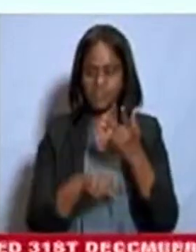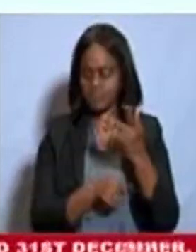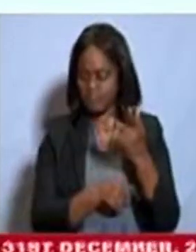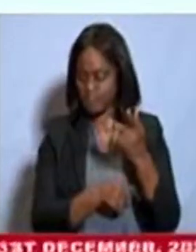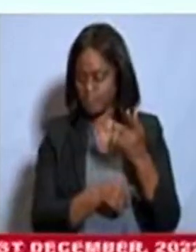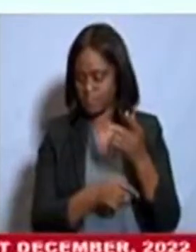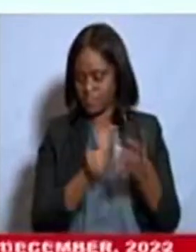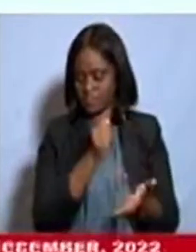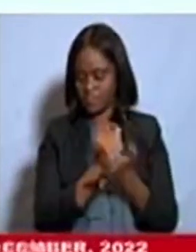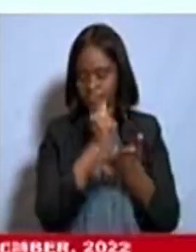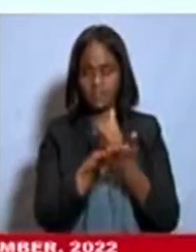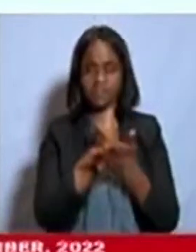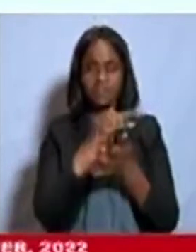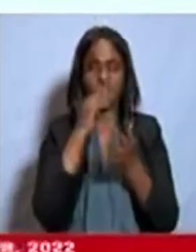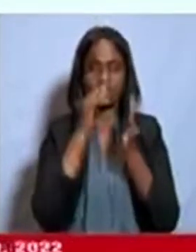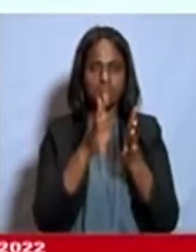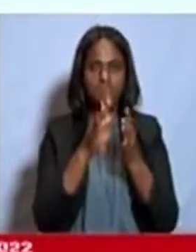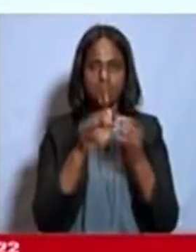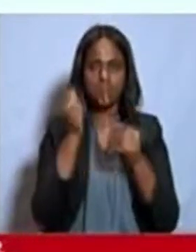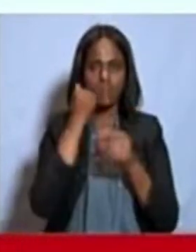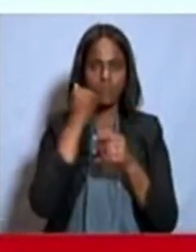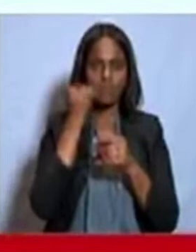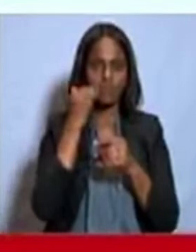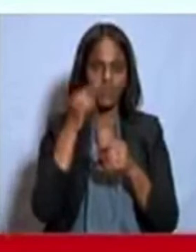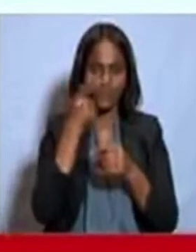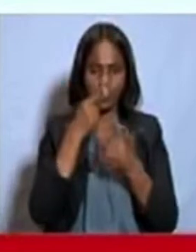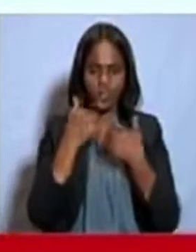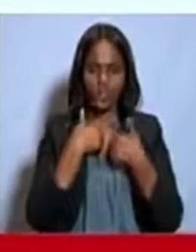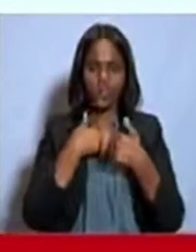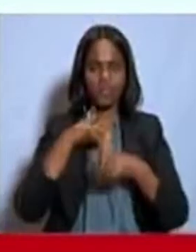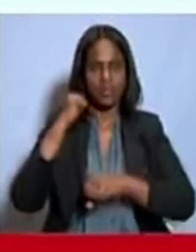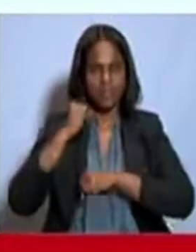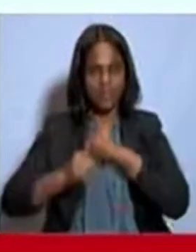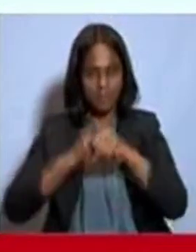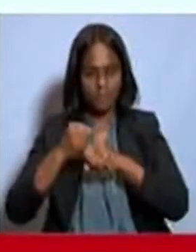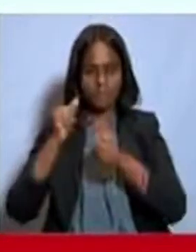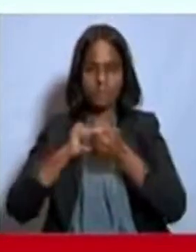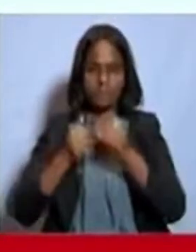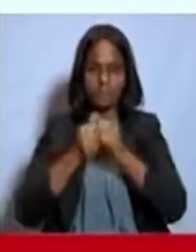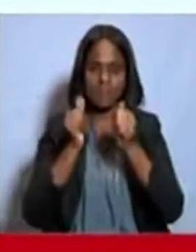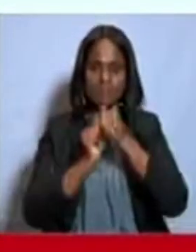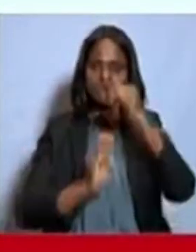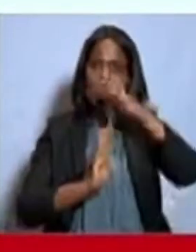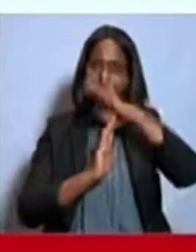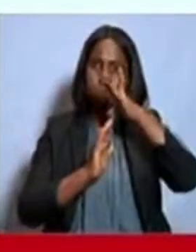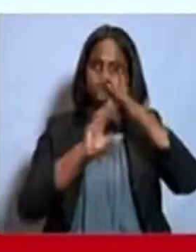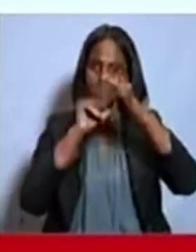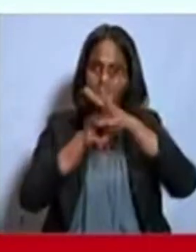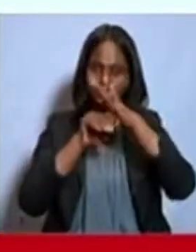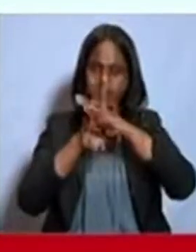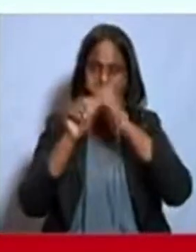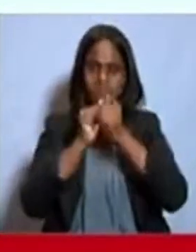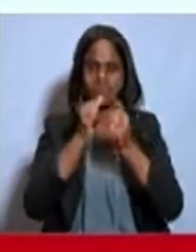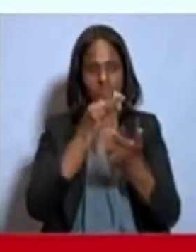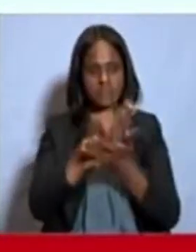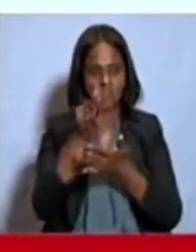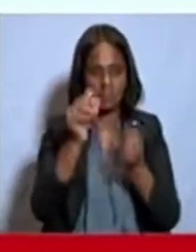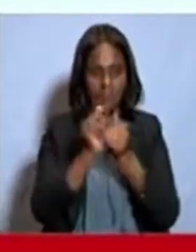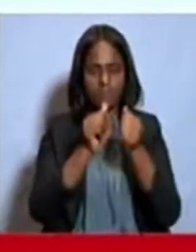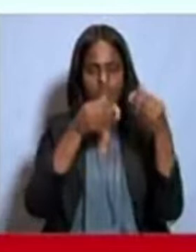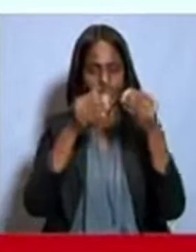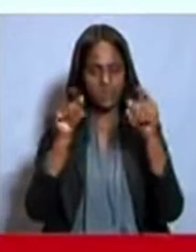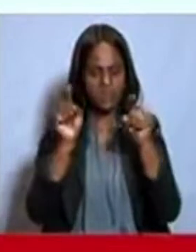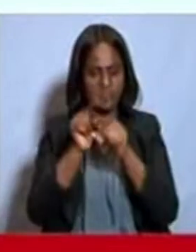at assisting farmer households who had suffered negative effects of limited access to inputs and market due